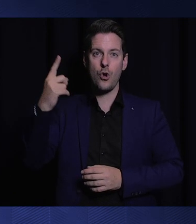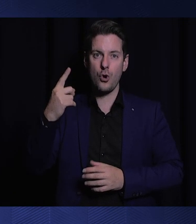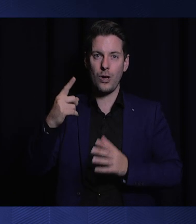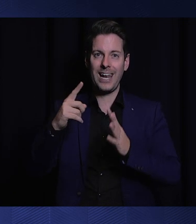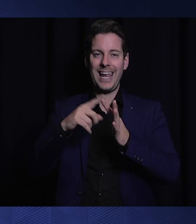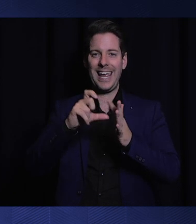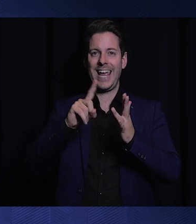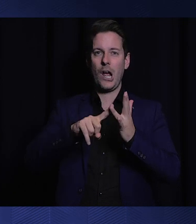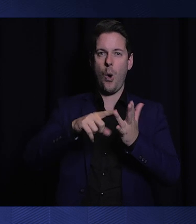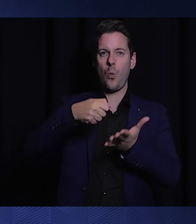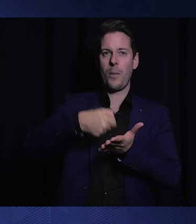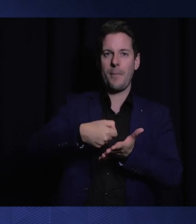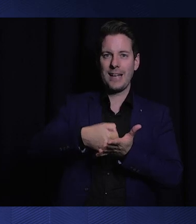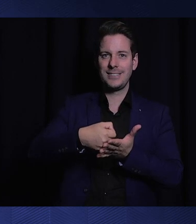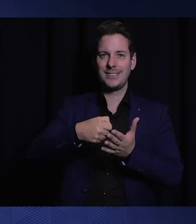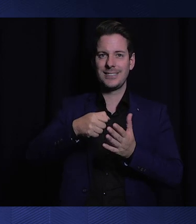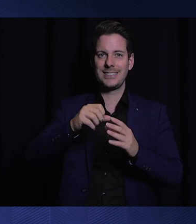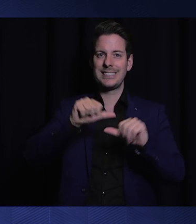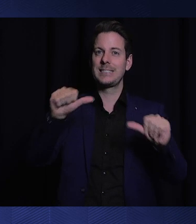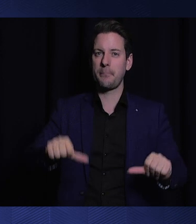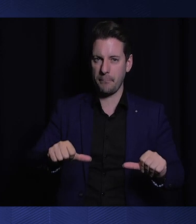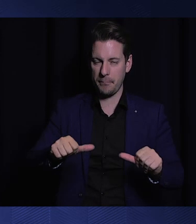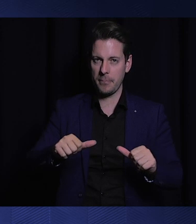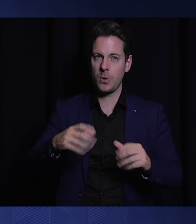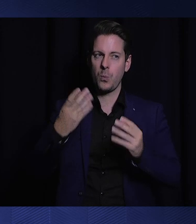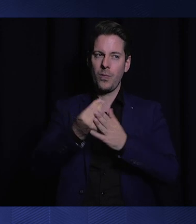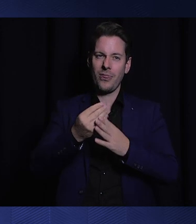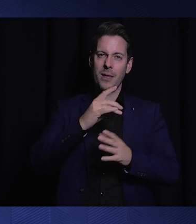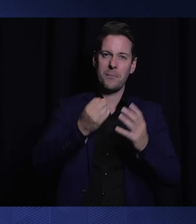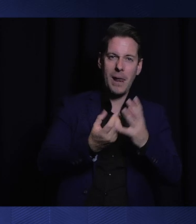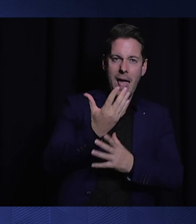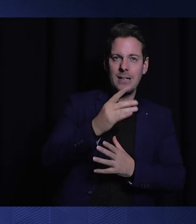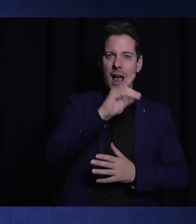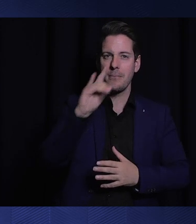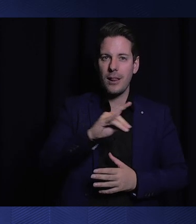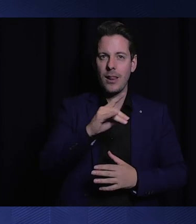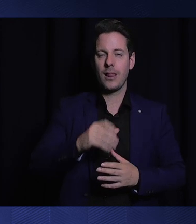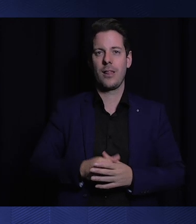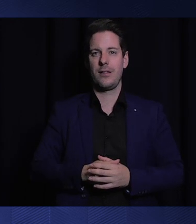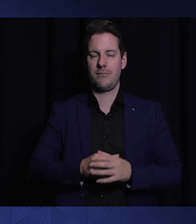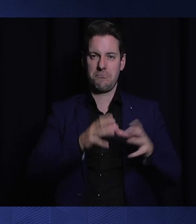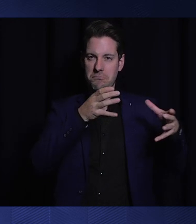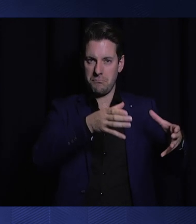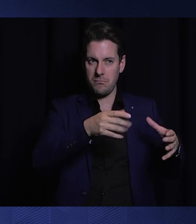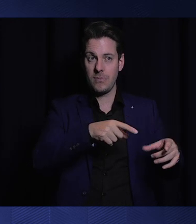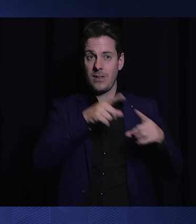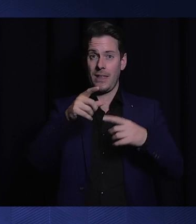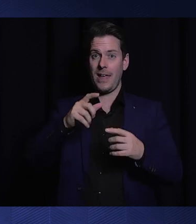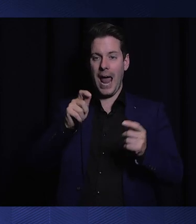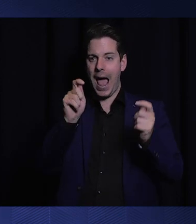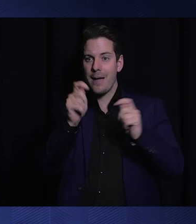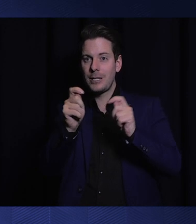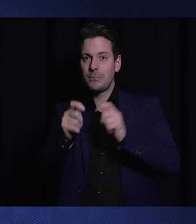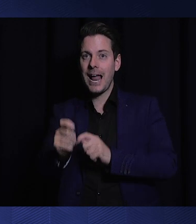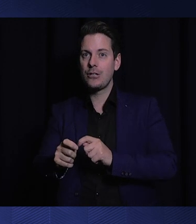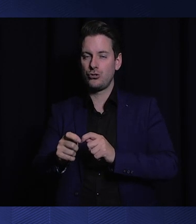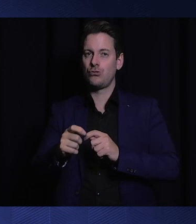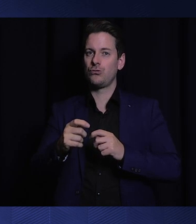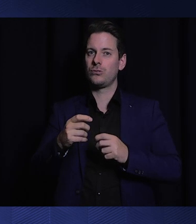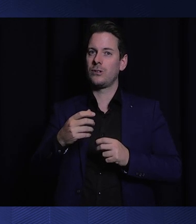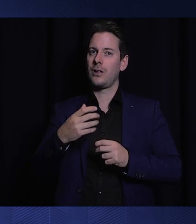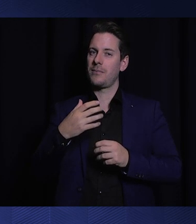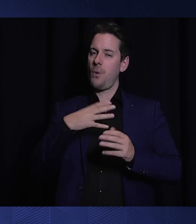system approaches that when we use with the biodiversity, but when it comes to the adaptations, we think that it's going to be more